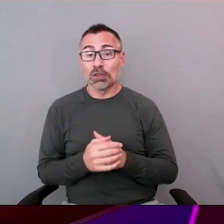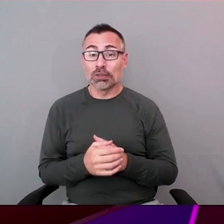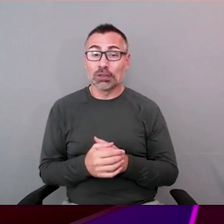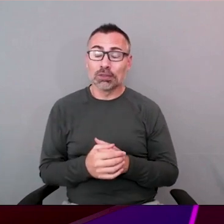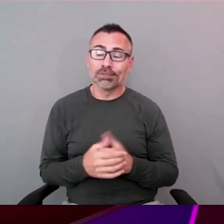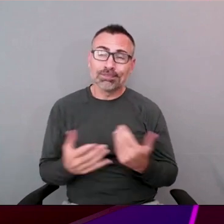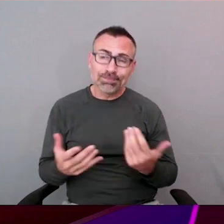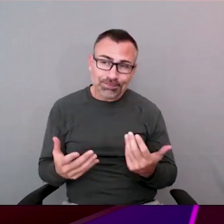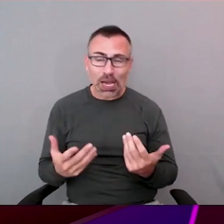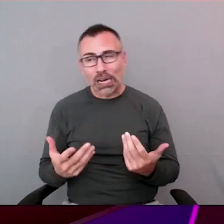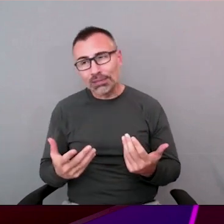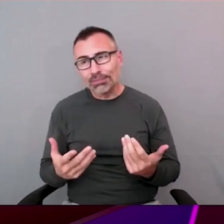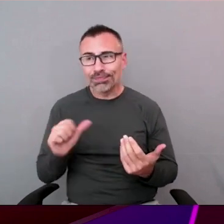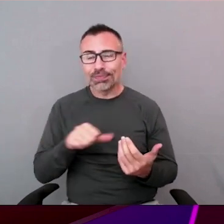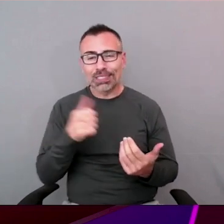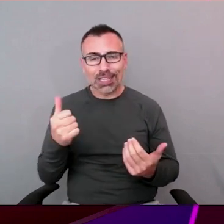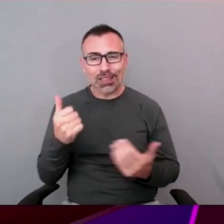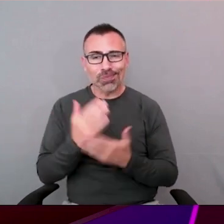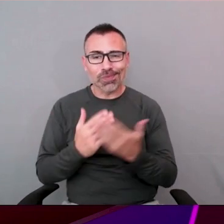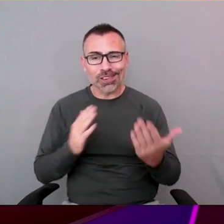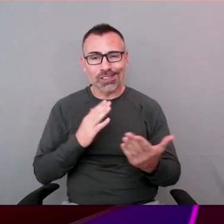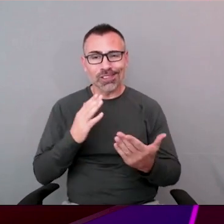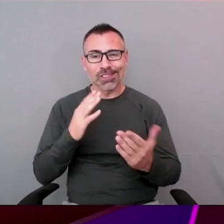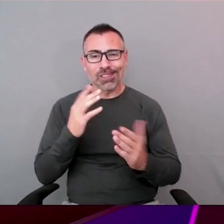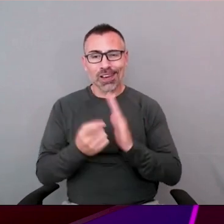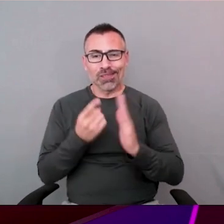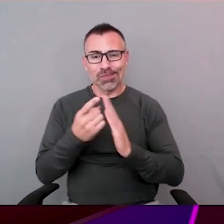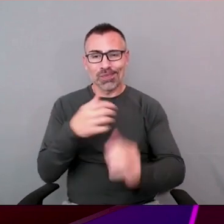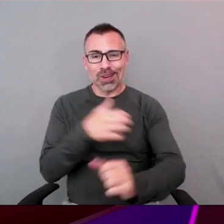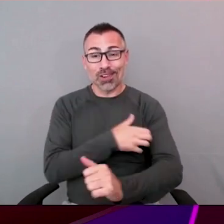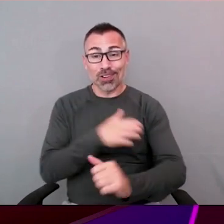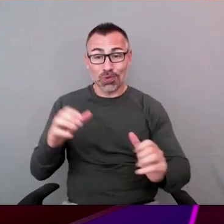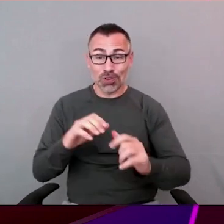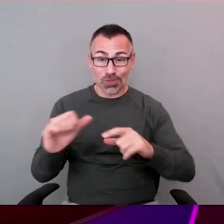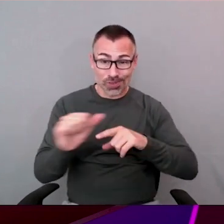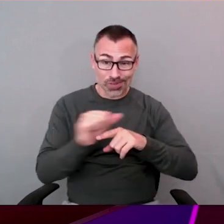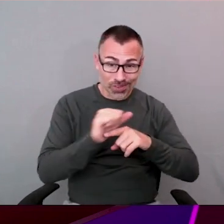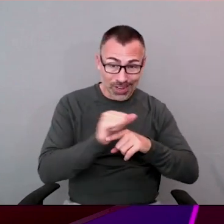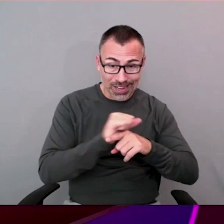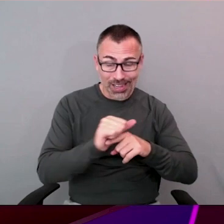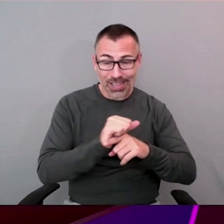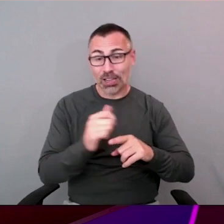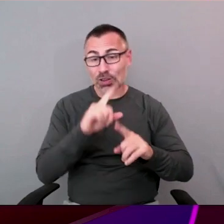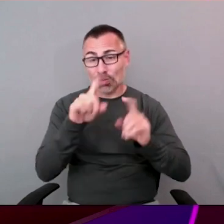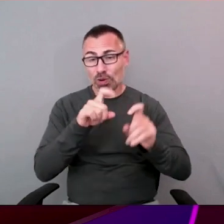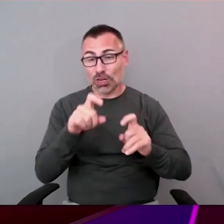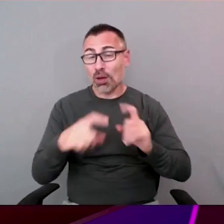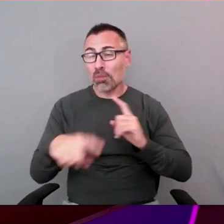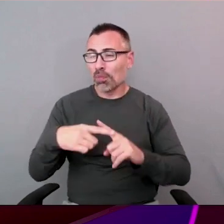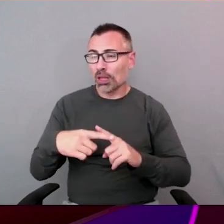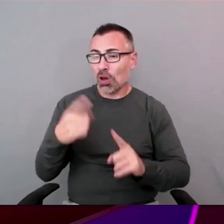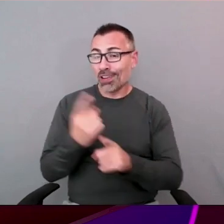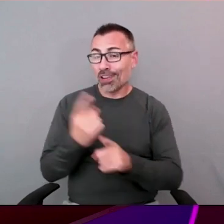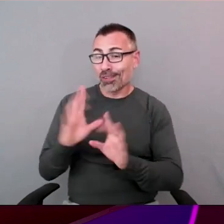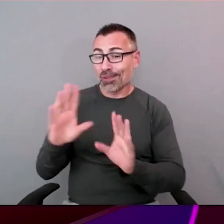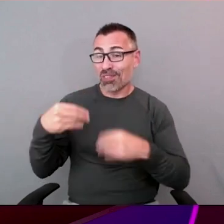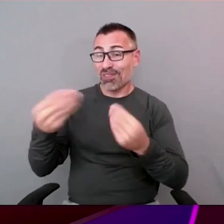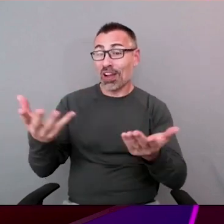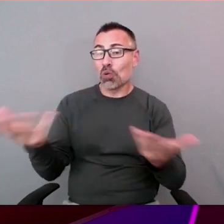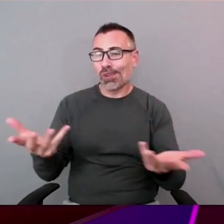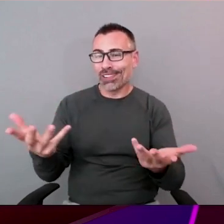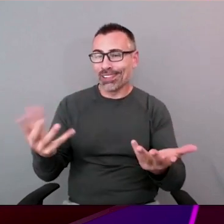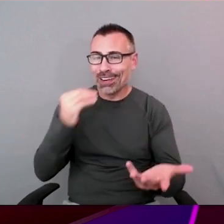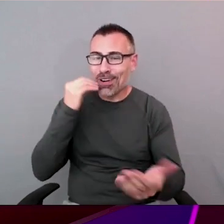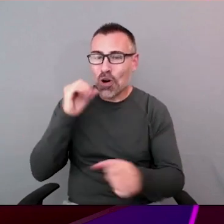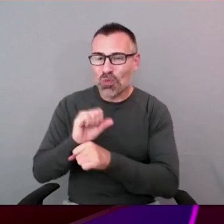another attribute of the Power Hour is certainly we do training and practice questions, and we're also providing homework for our students. Right? Homework. That's